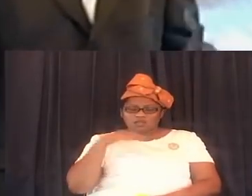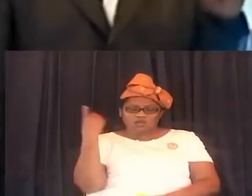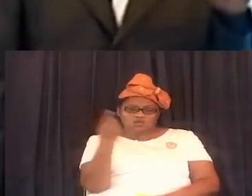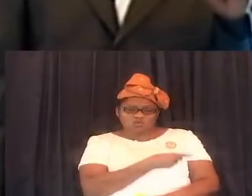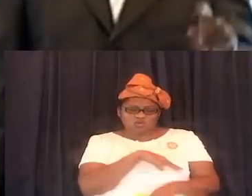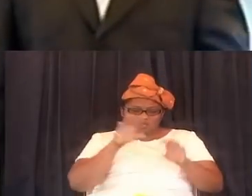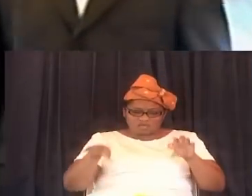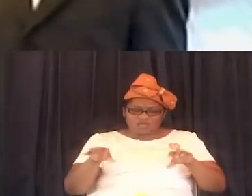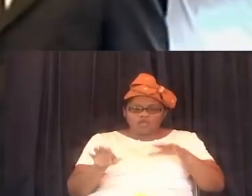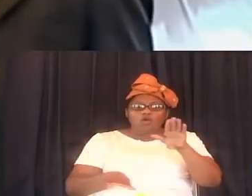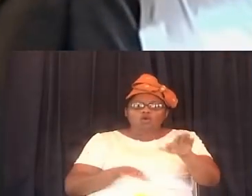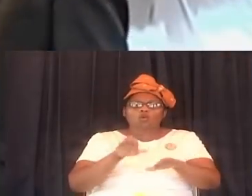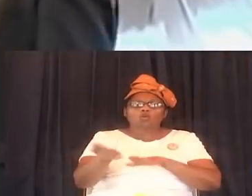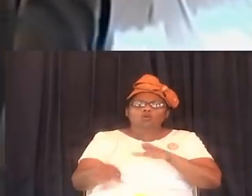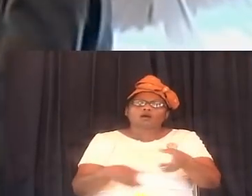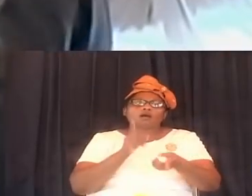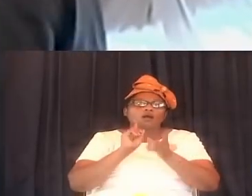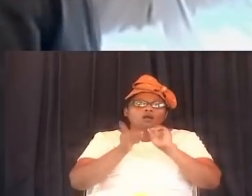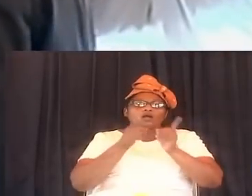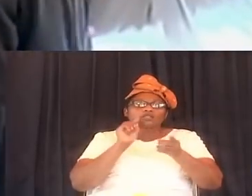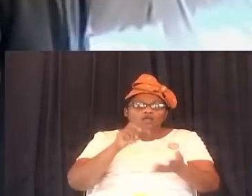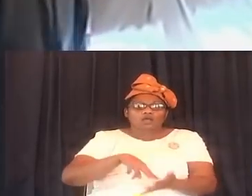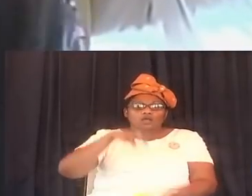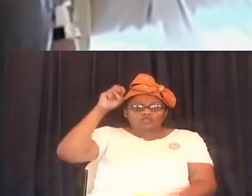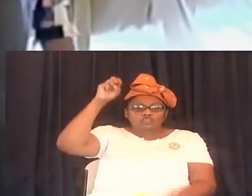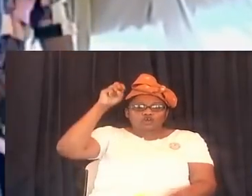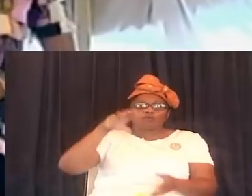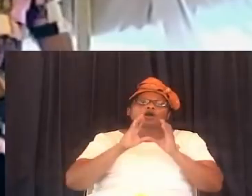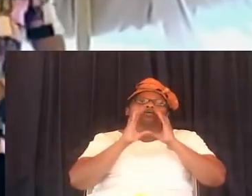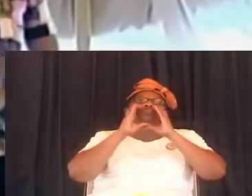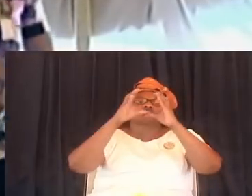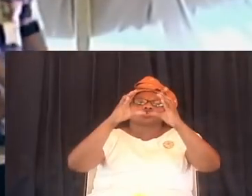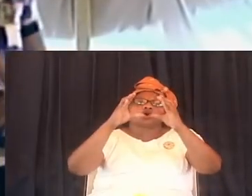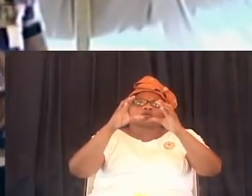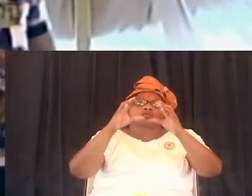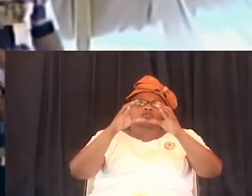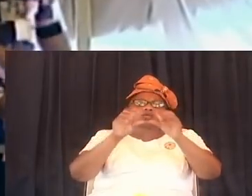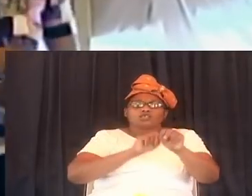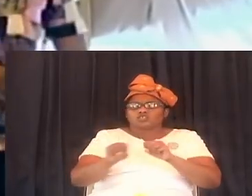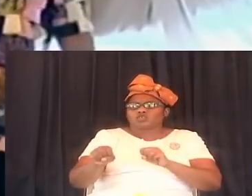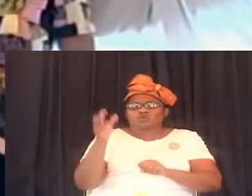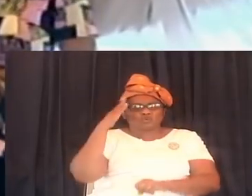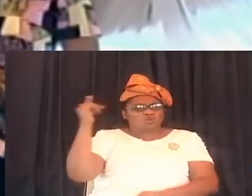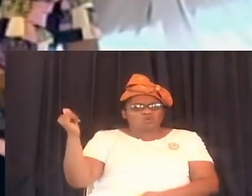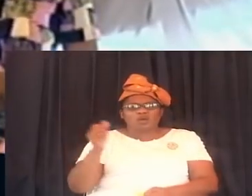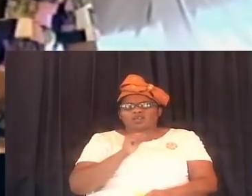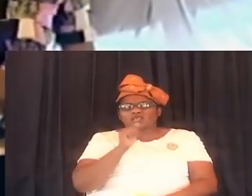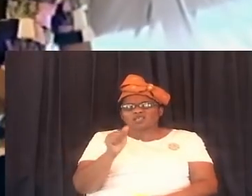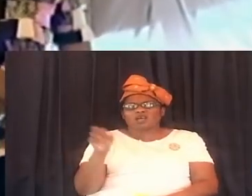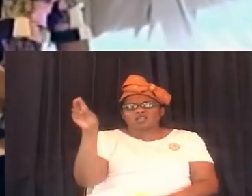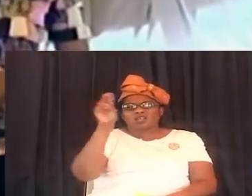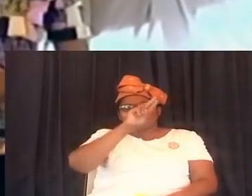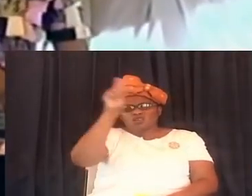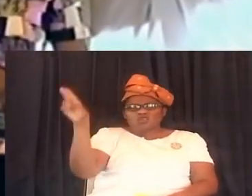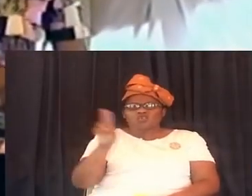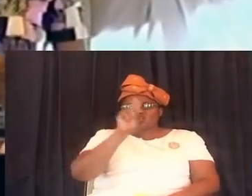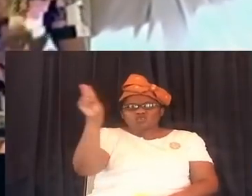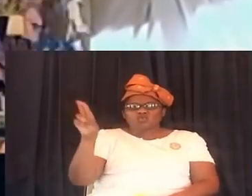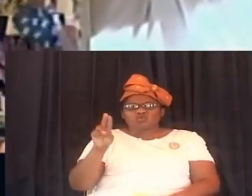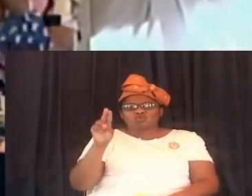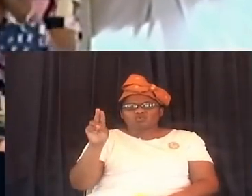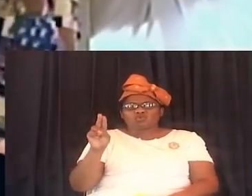can jump, we can shout. So why not just use our energy here this morning and give God everything in